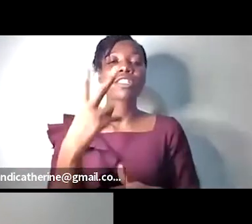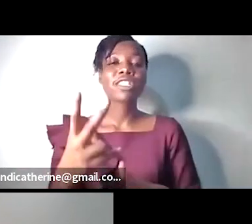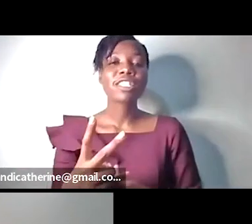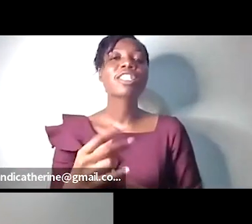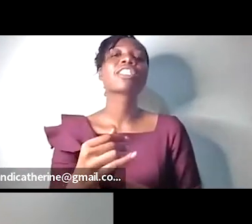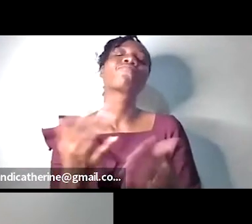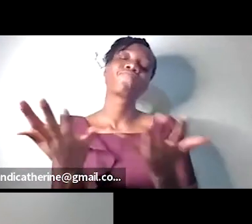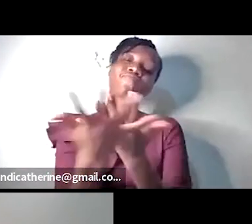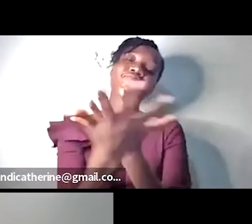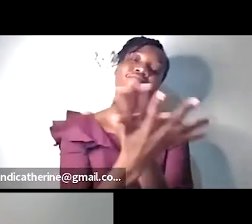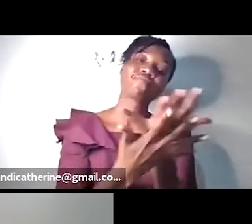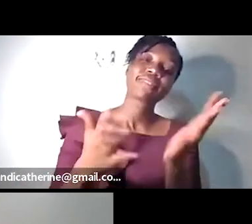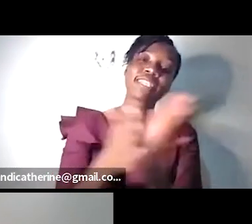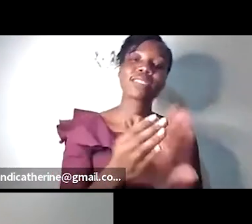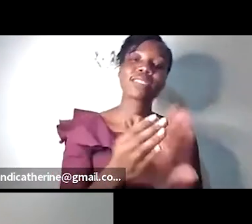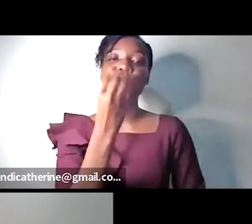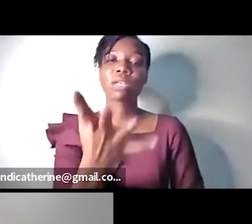engagement. And